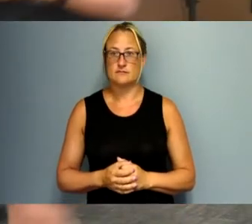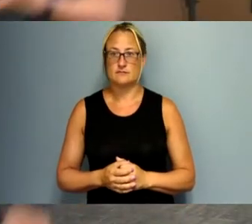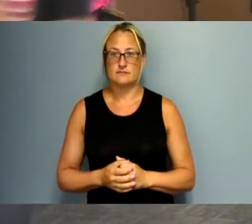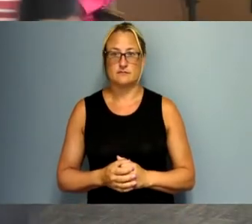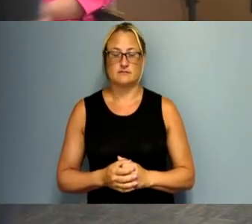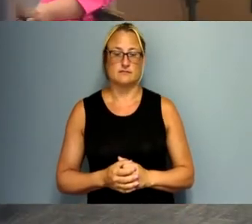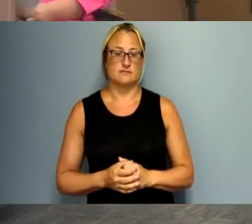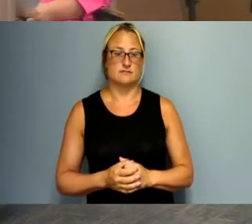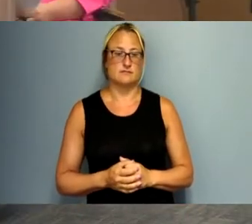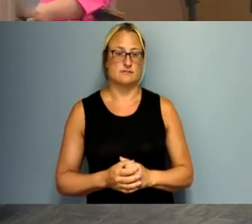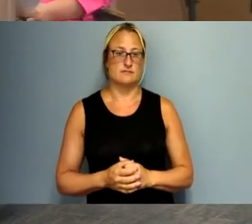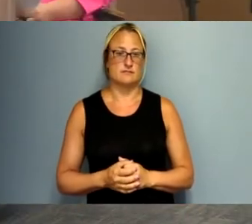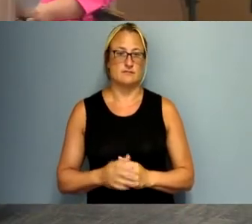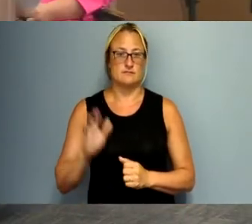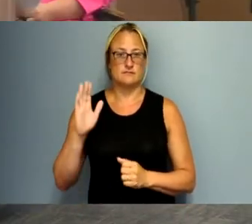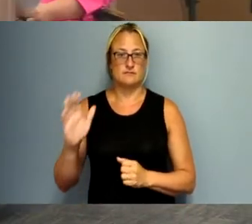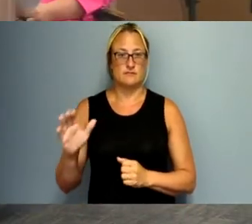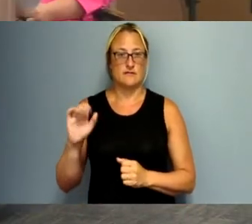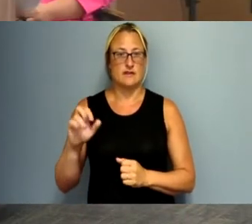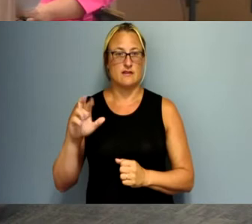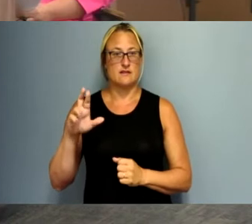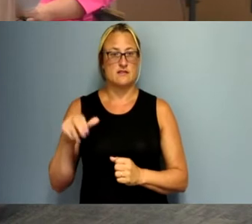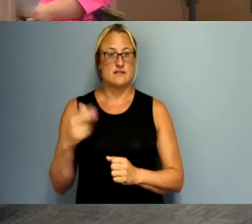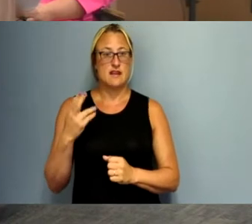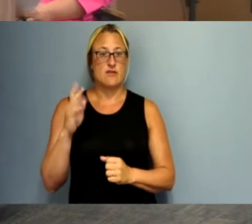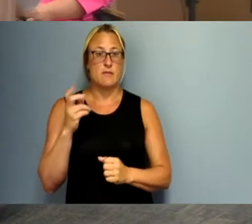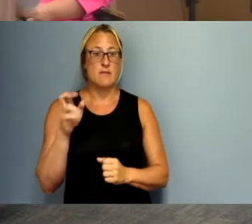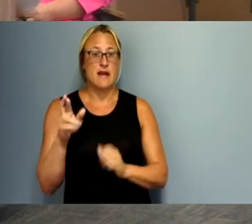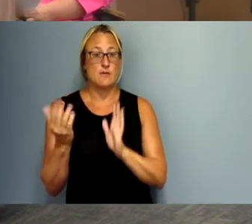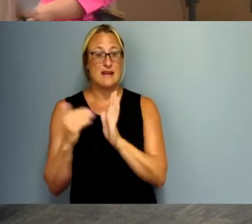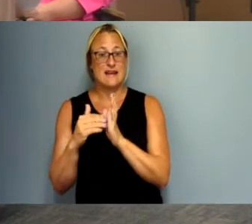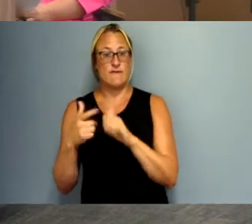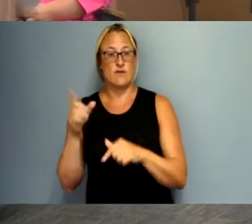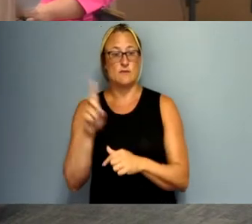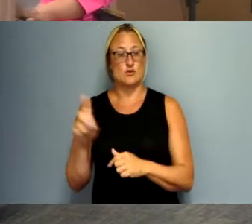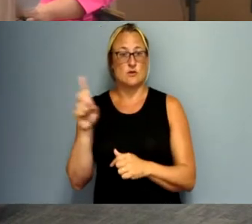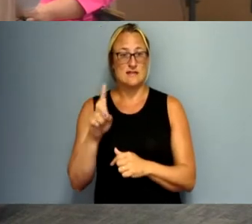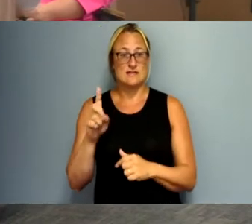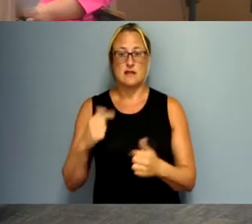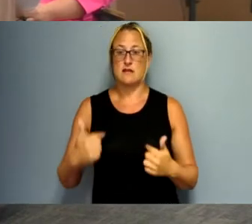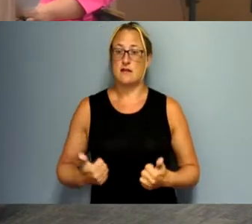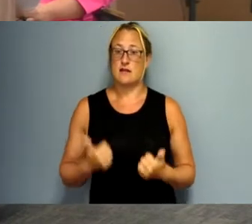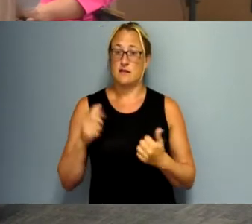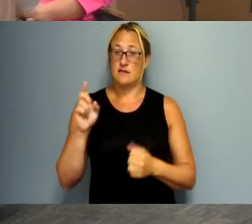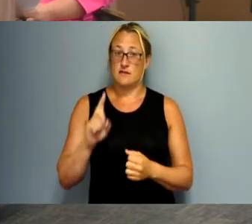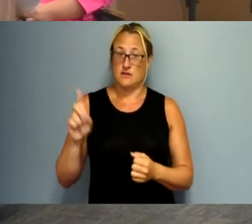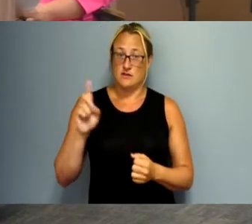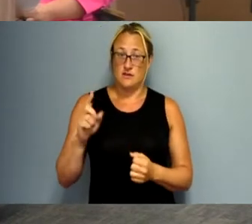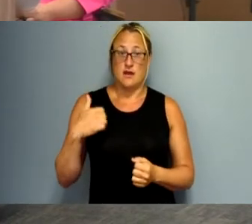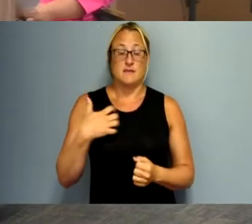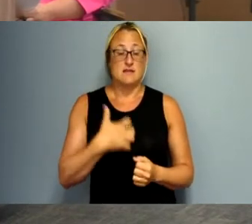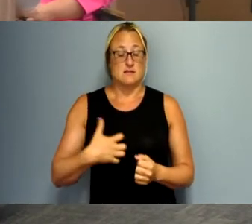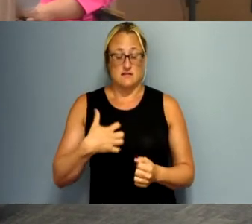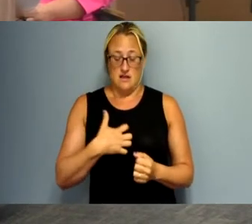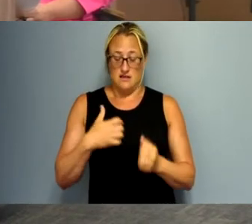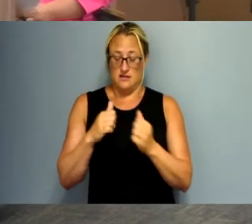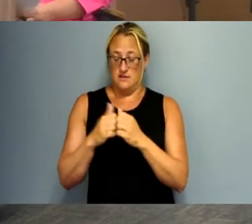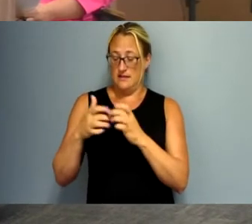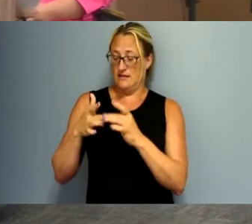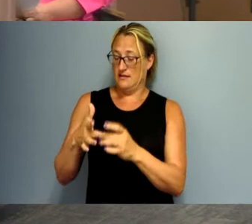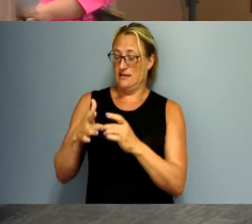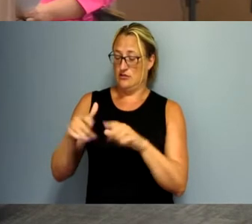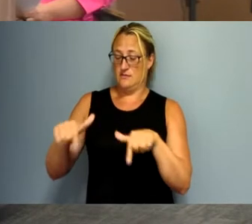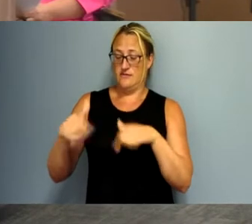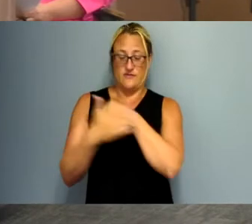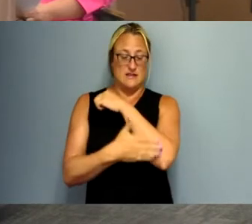Hi, Sarah Bauer again from Doylestown. I live in Doylestown Township. I have been disgusted with the leadership of this county